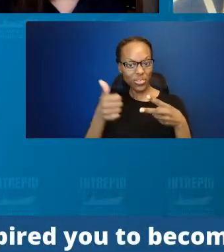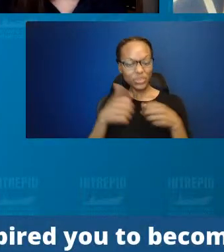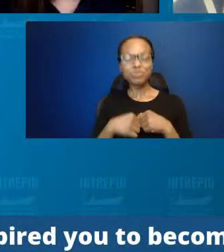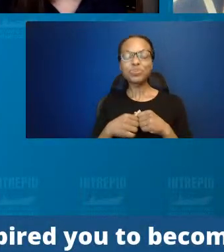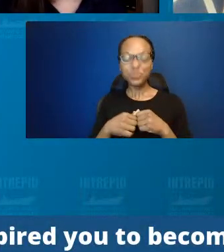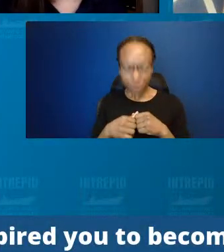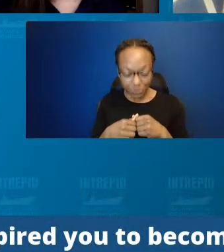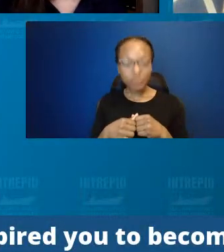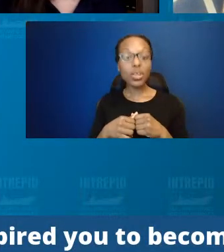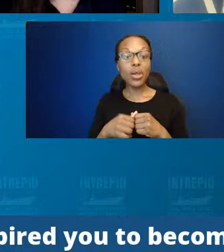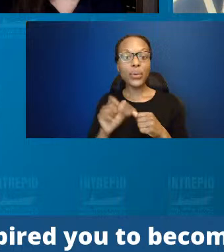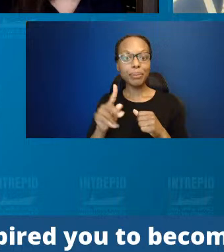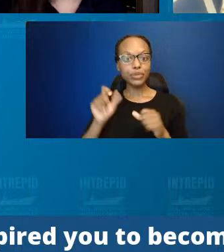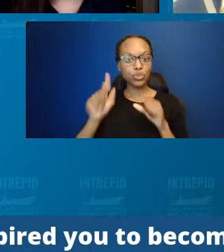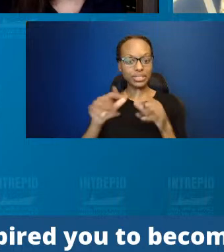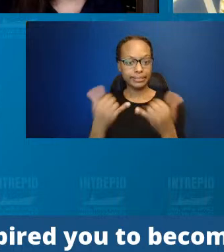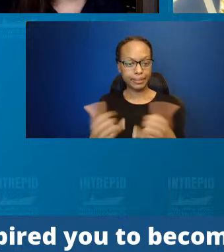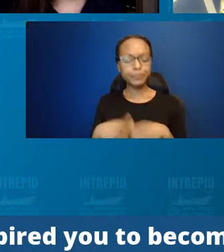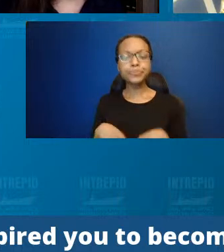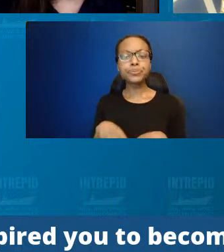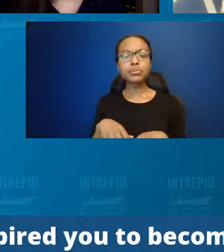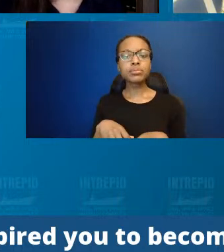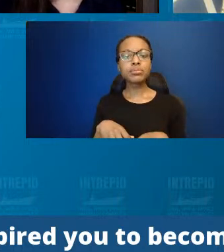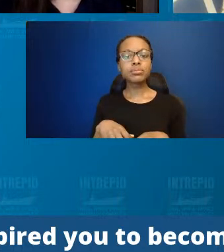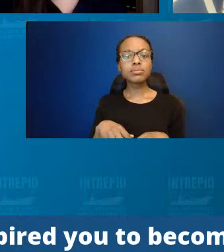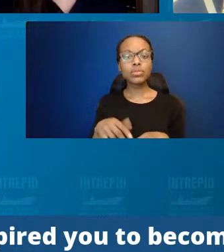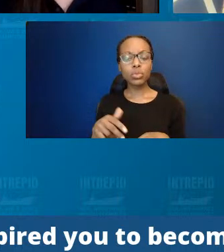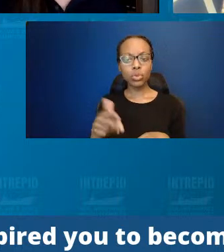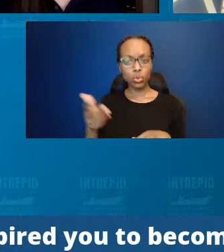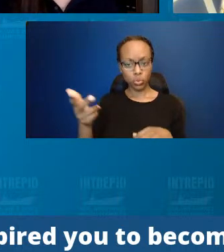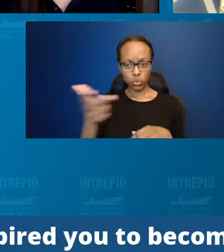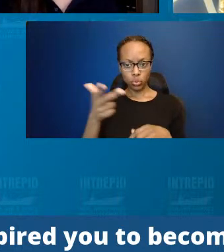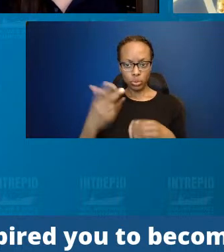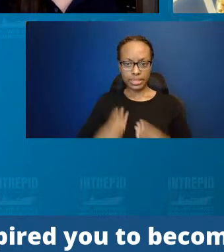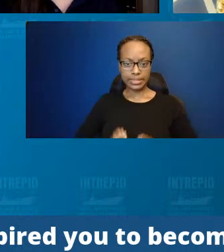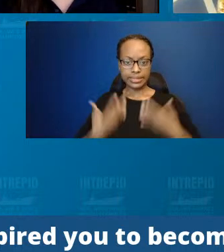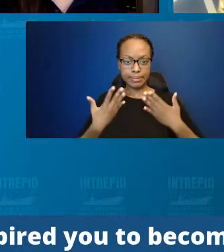guys. So what inspired you to become an author and write a book?